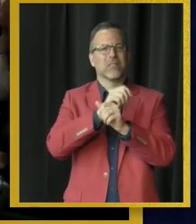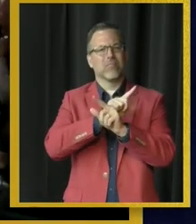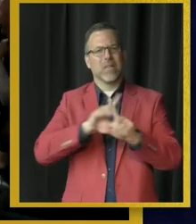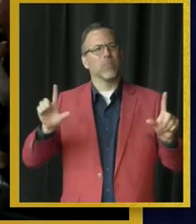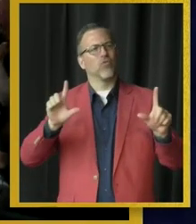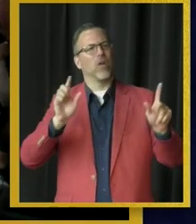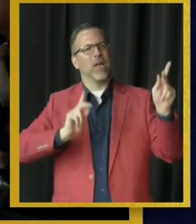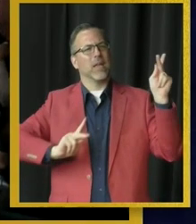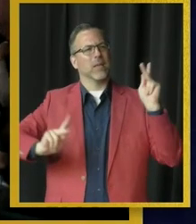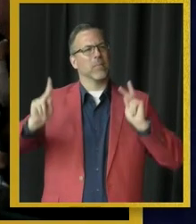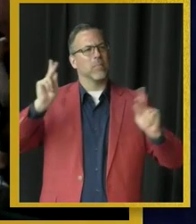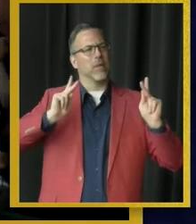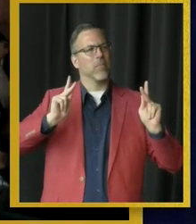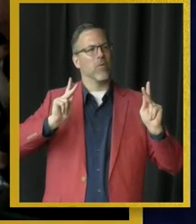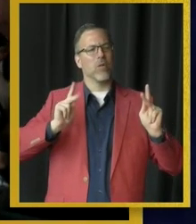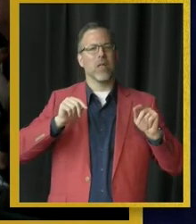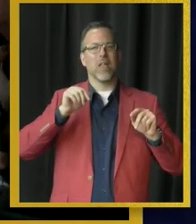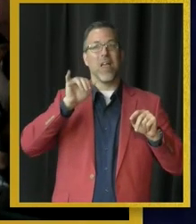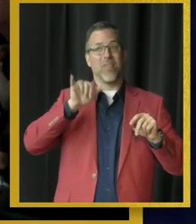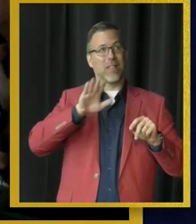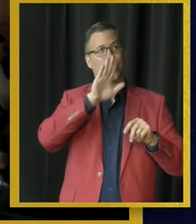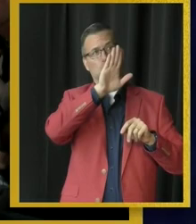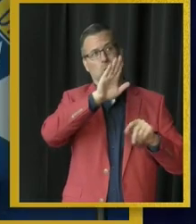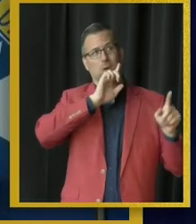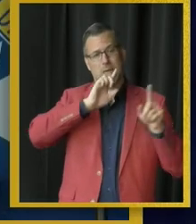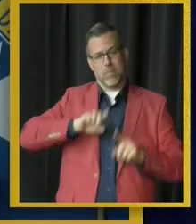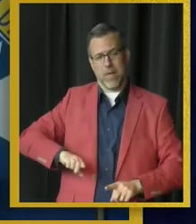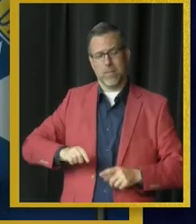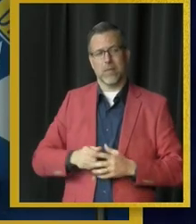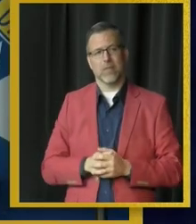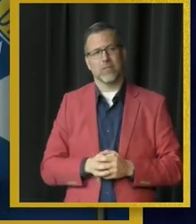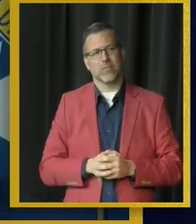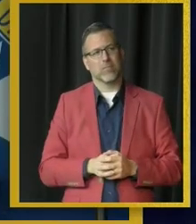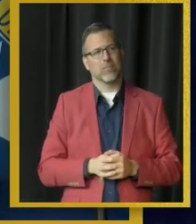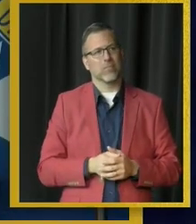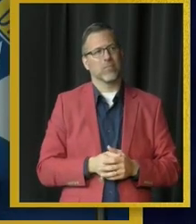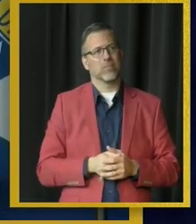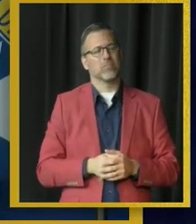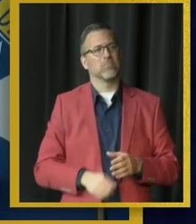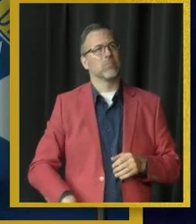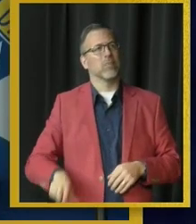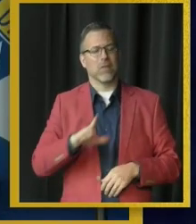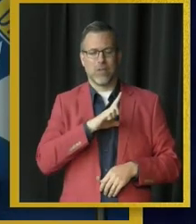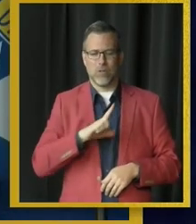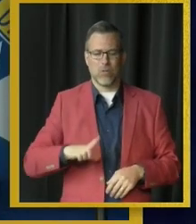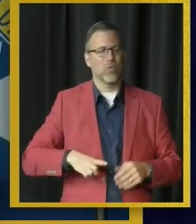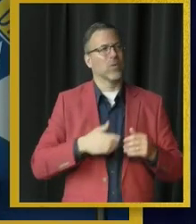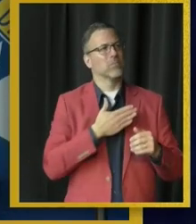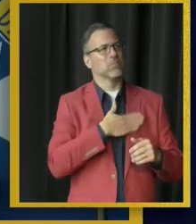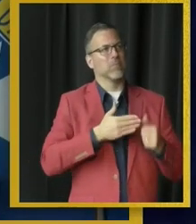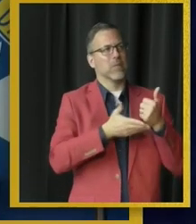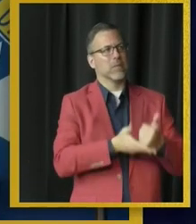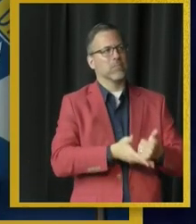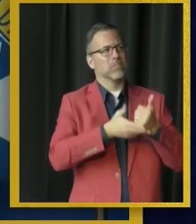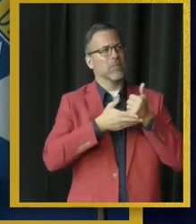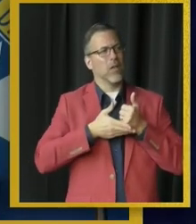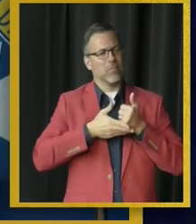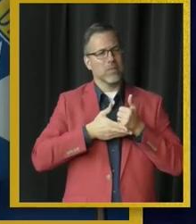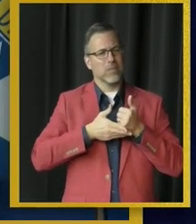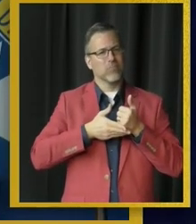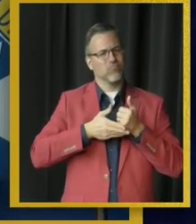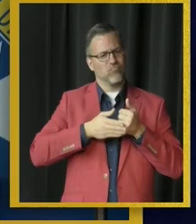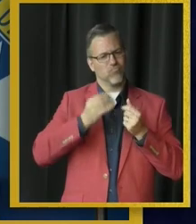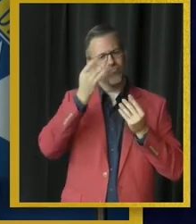it is a divine commandment from you. Dear Lord, help us make the right